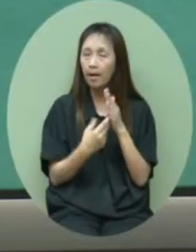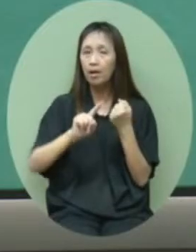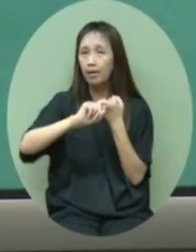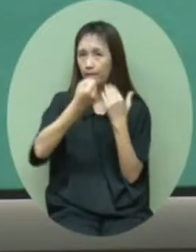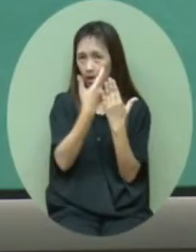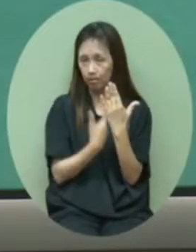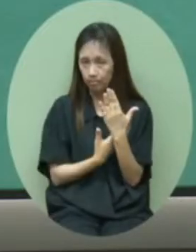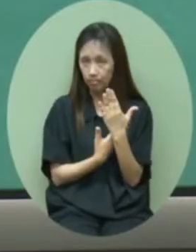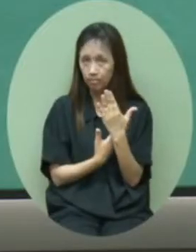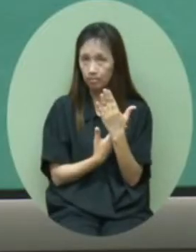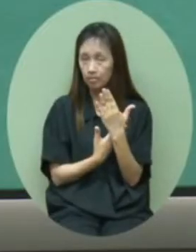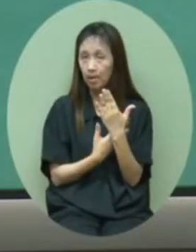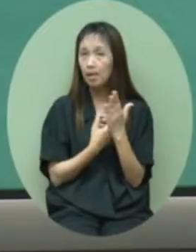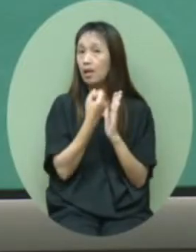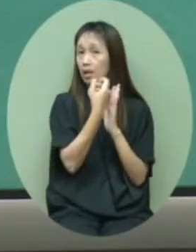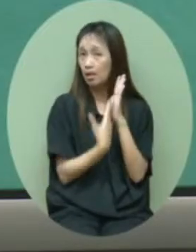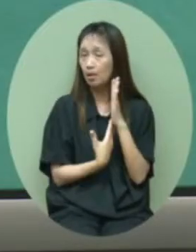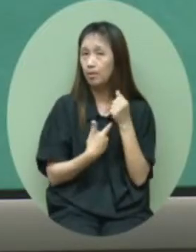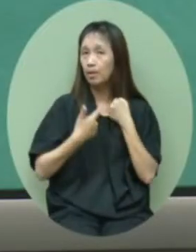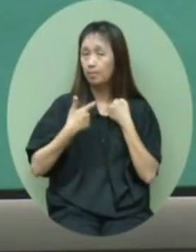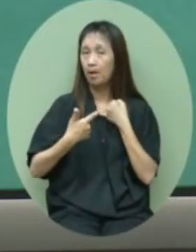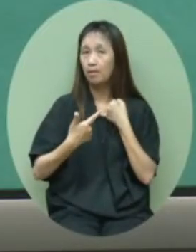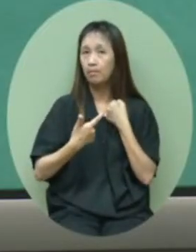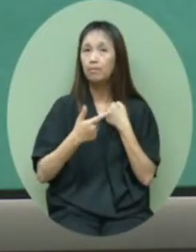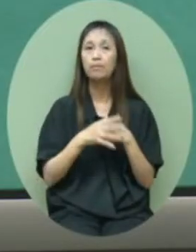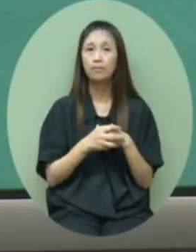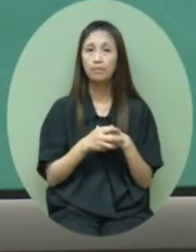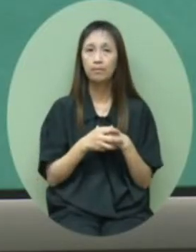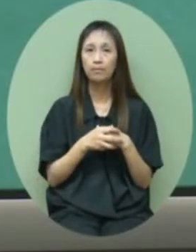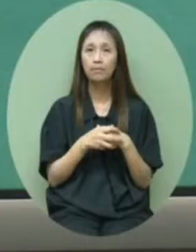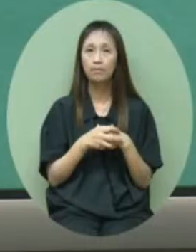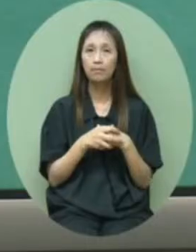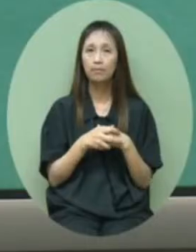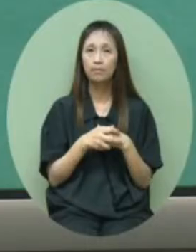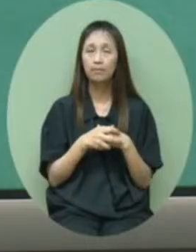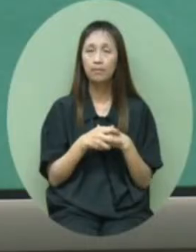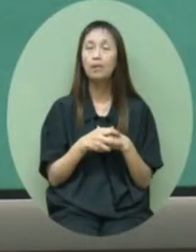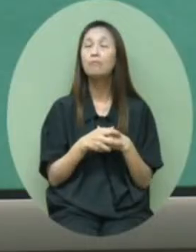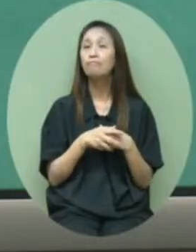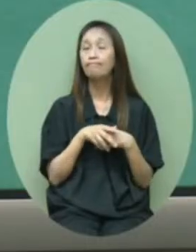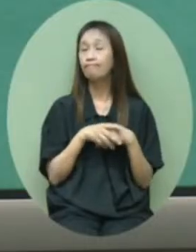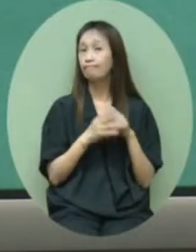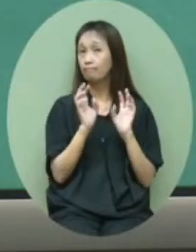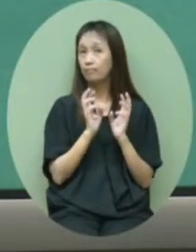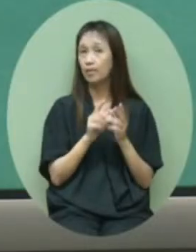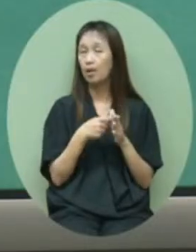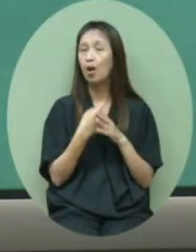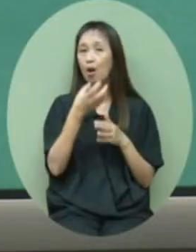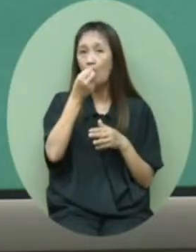of ensuring national security. According to the ordinance, especially Section 8 of the ordinance,